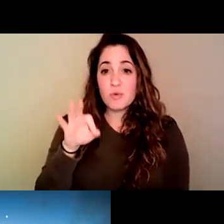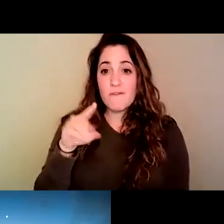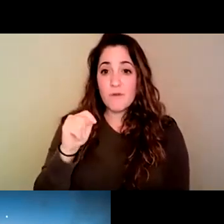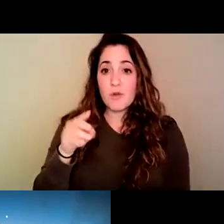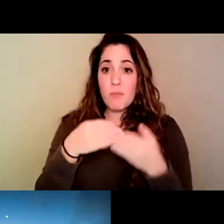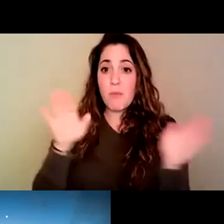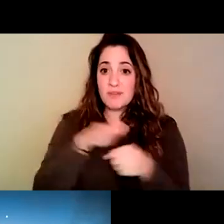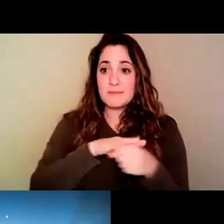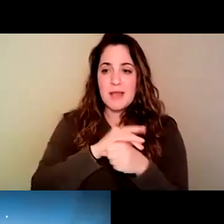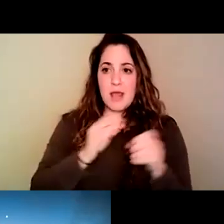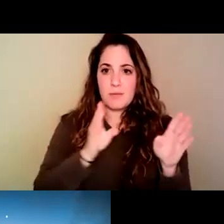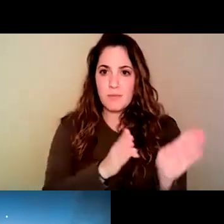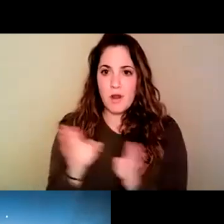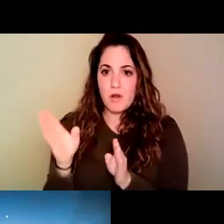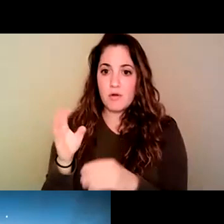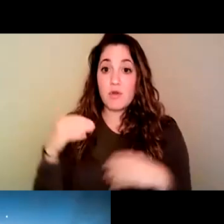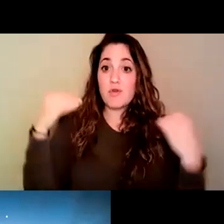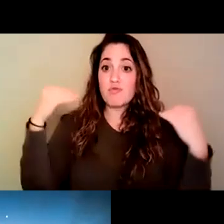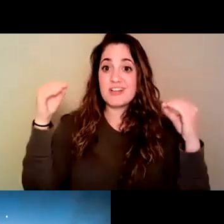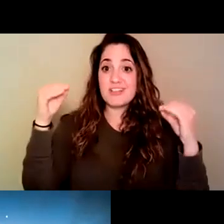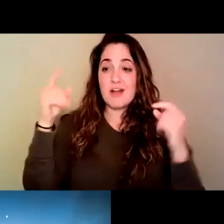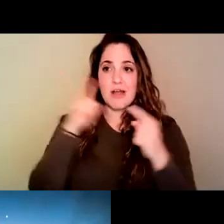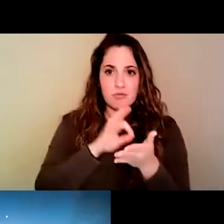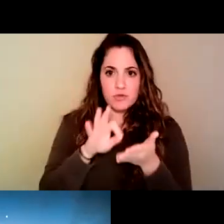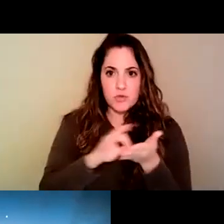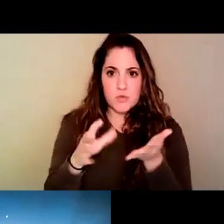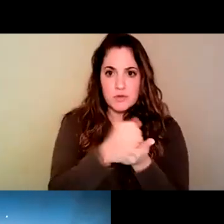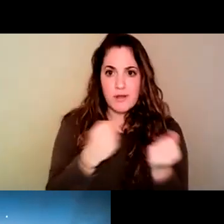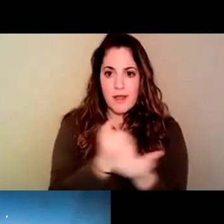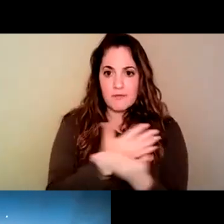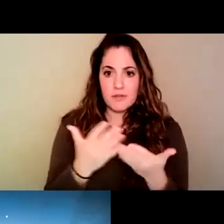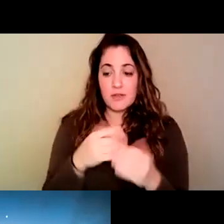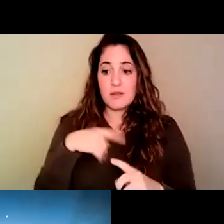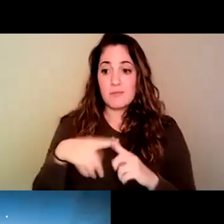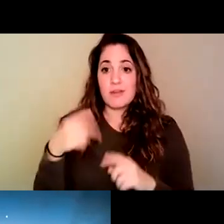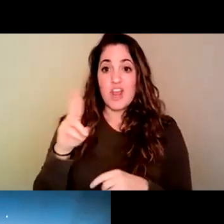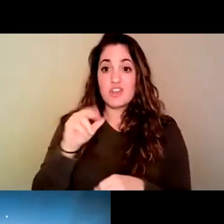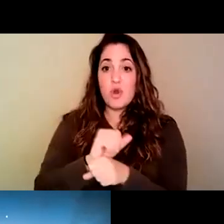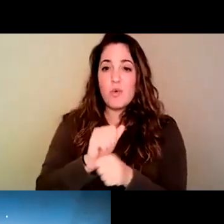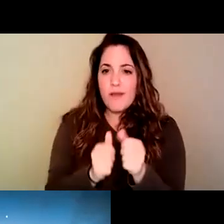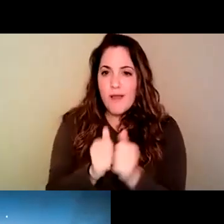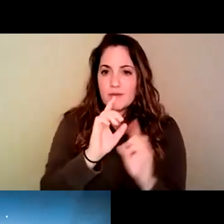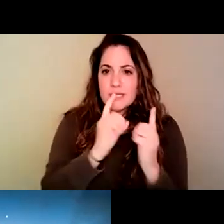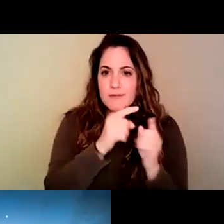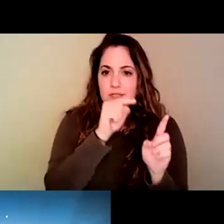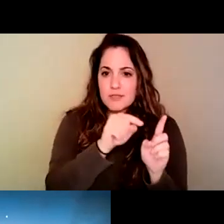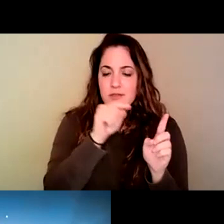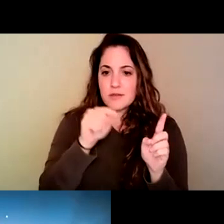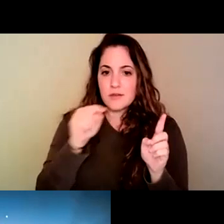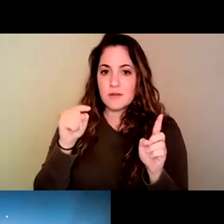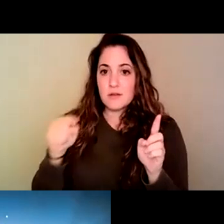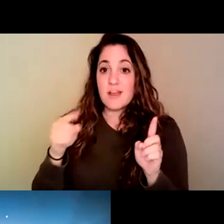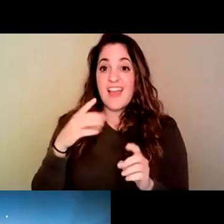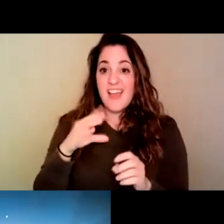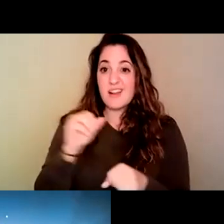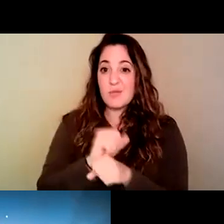ready. Retail had to inventory and secure, and then HR worked with every division and employee